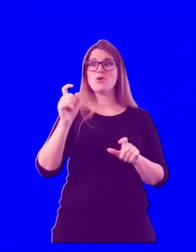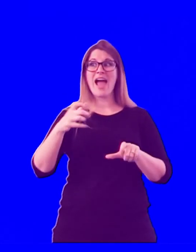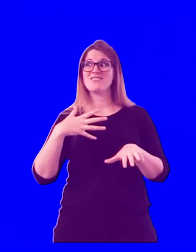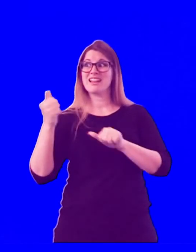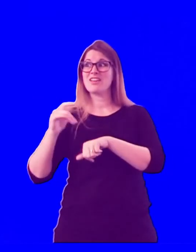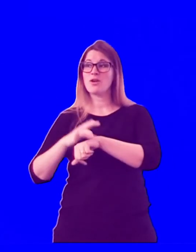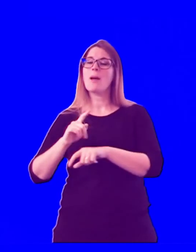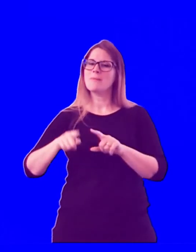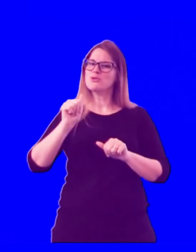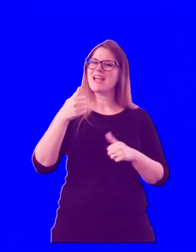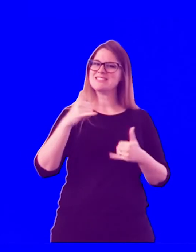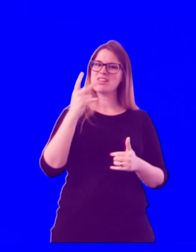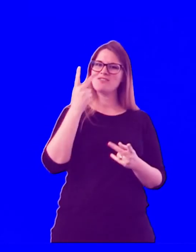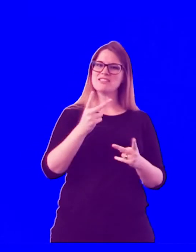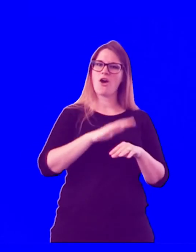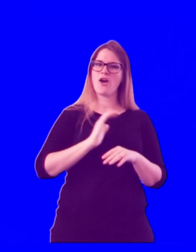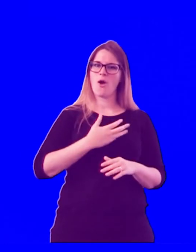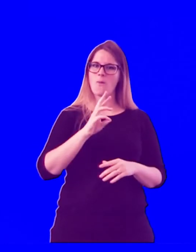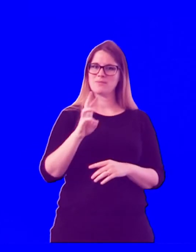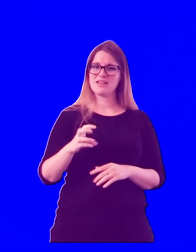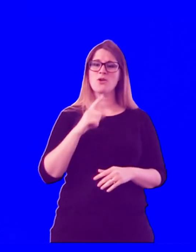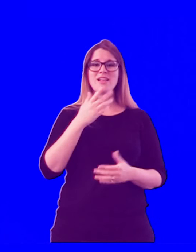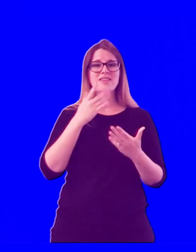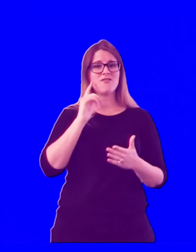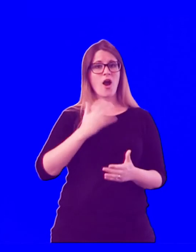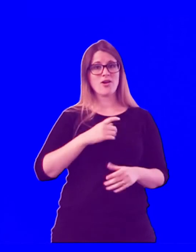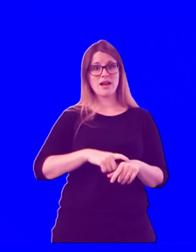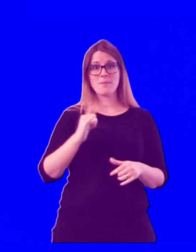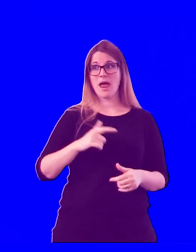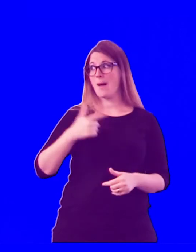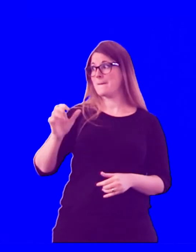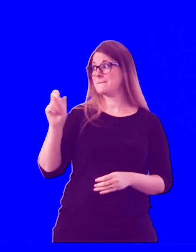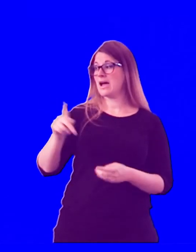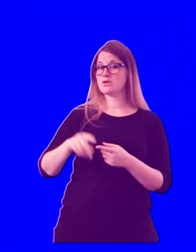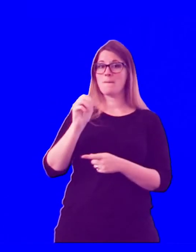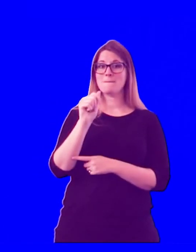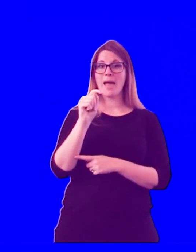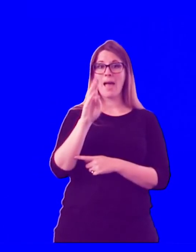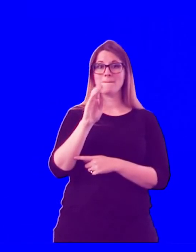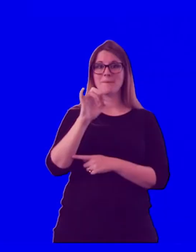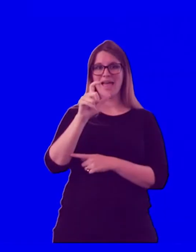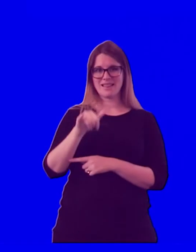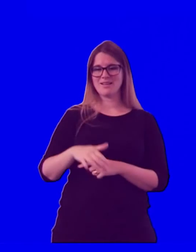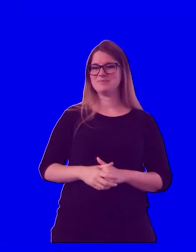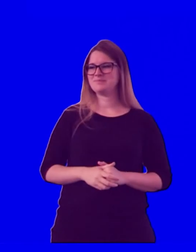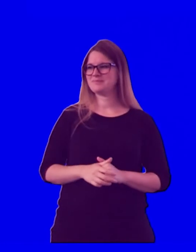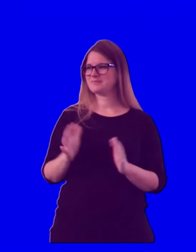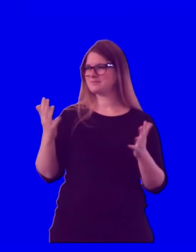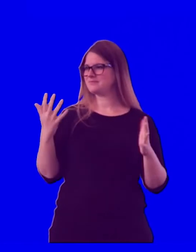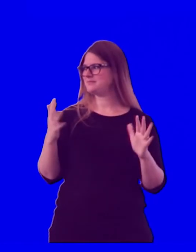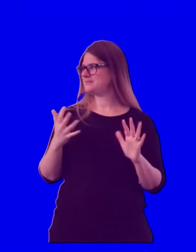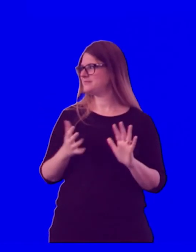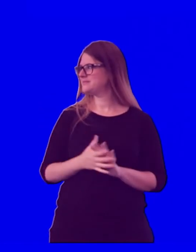out, I'm sorry, but it is available for you. So thank you very much for your time. At this time, I'm going to point it back to Matt Bailey. Woo!